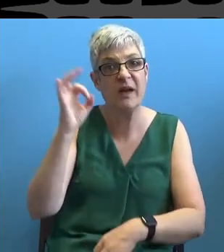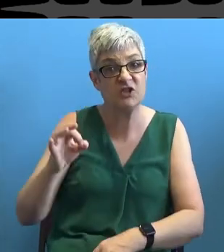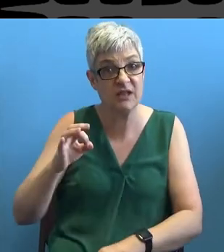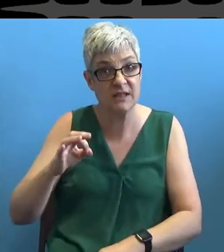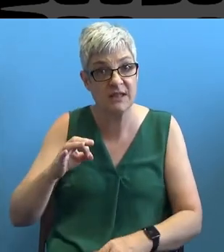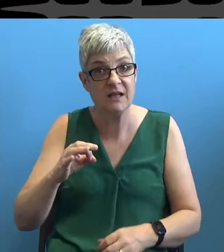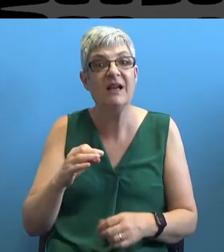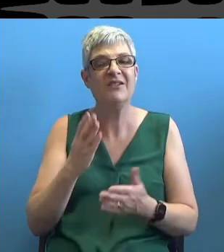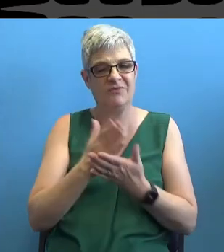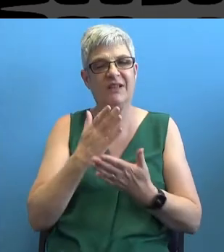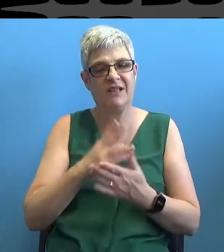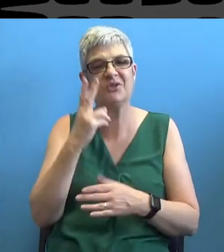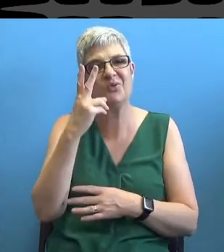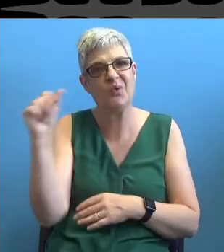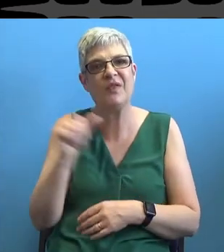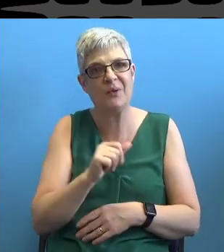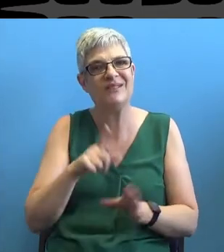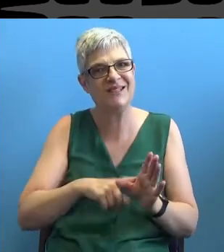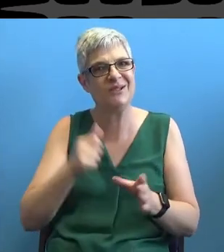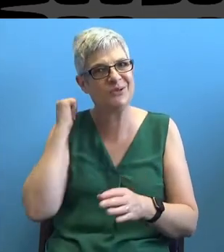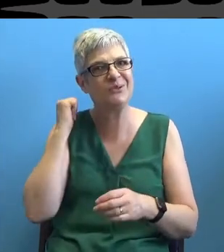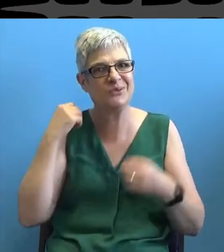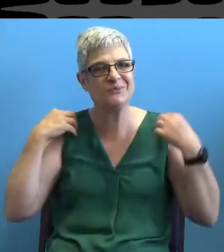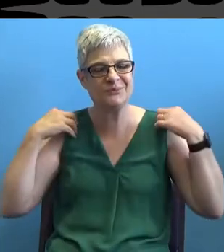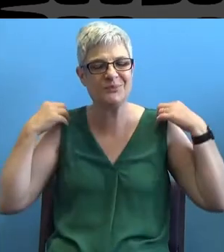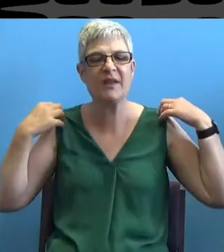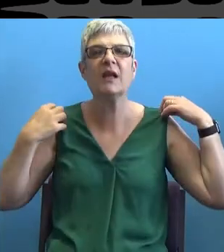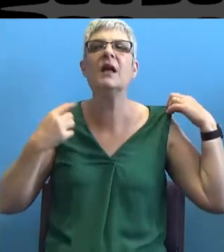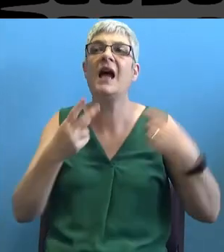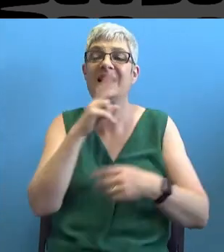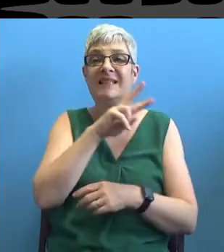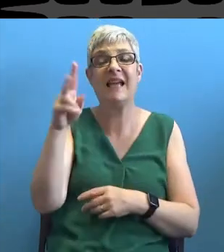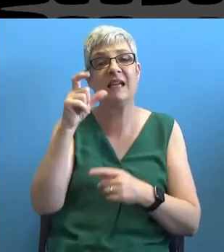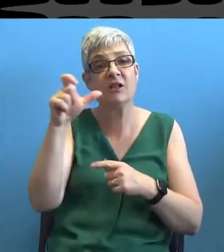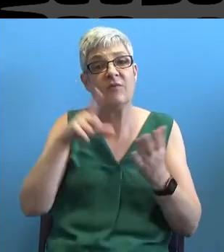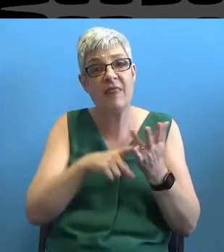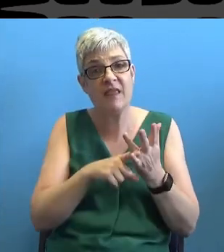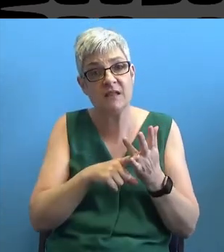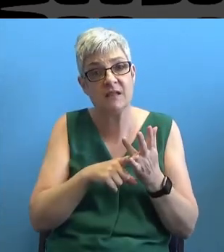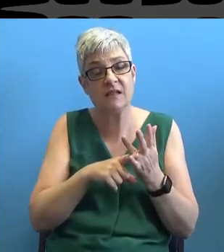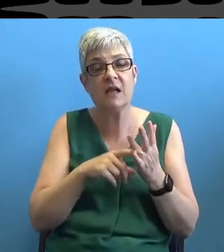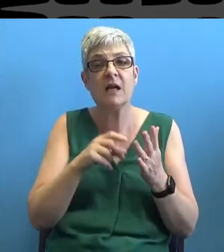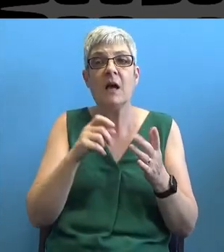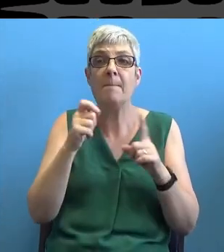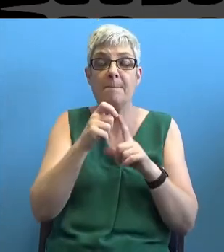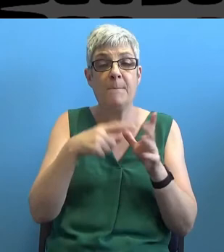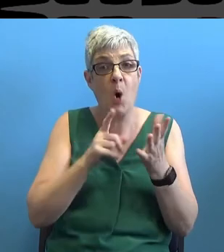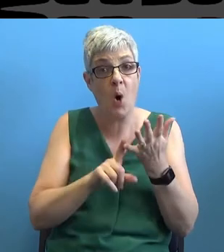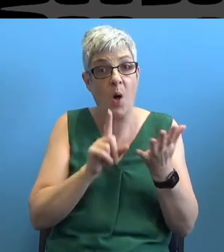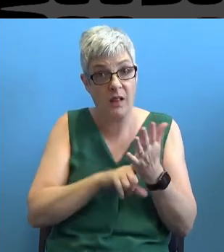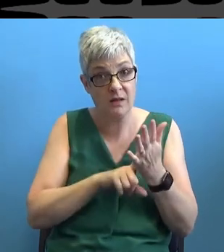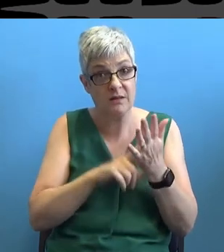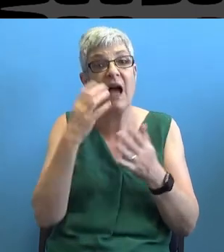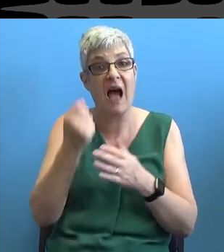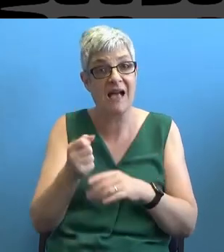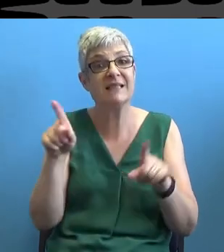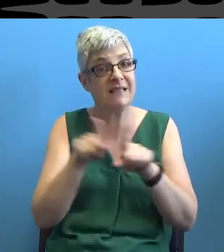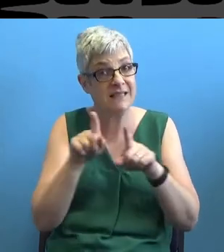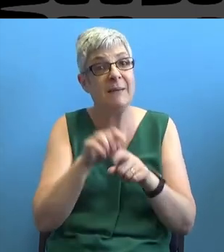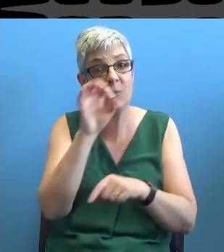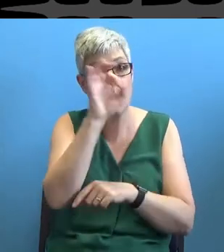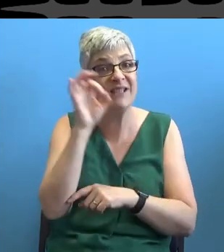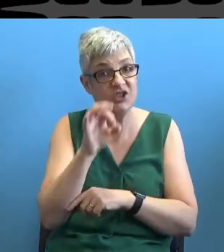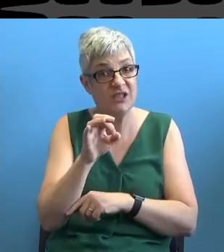church. And in 2 Corinthians, the Apostle Paul is facing those kind of questions within himself, not because